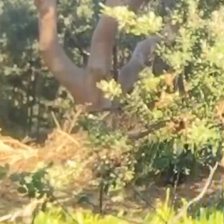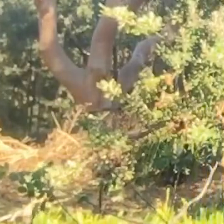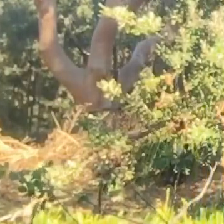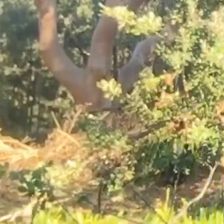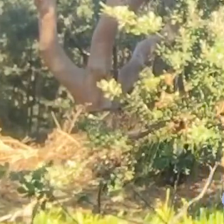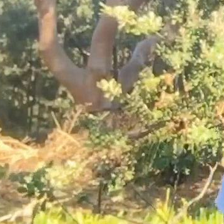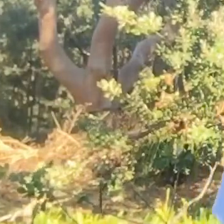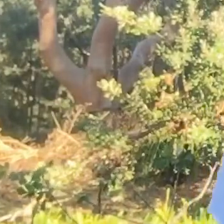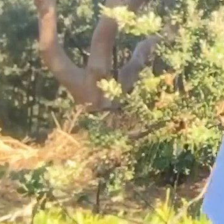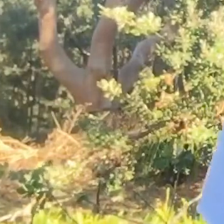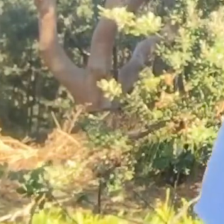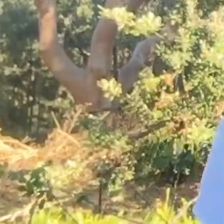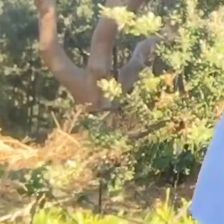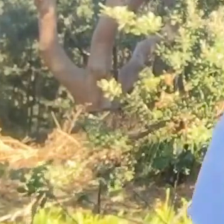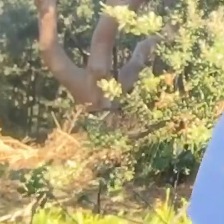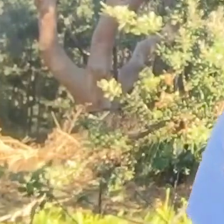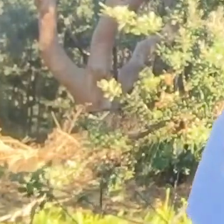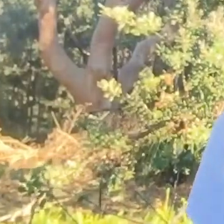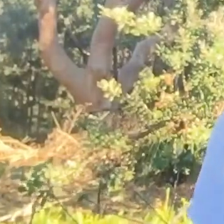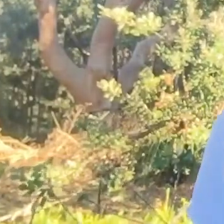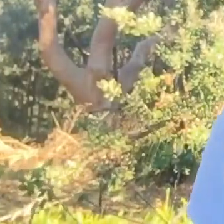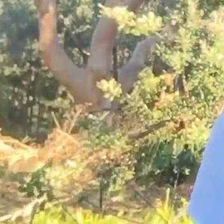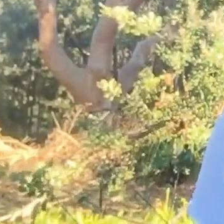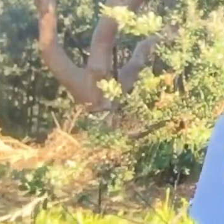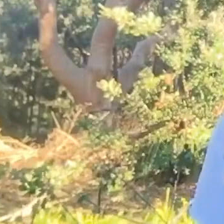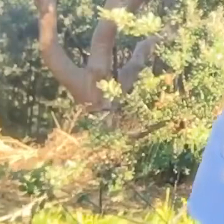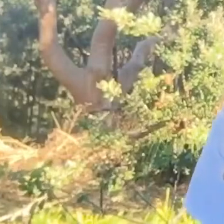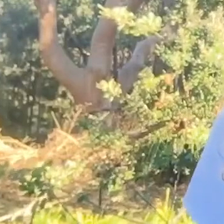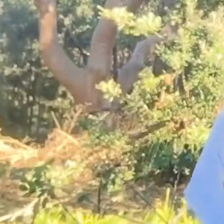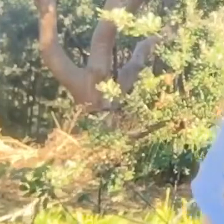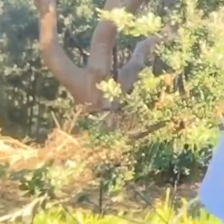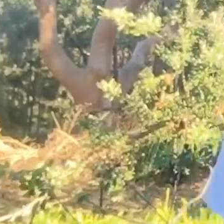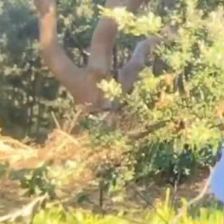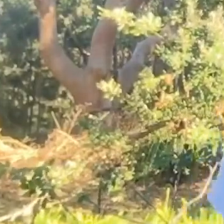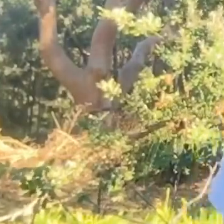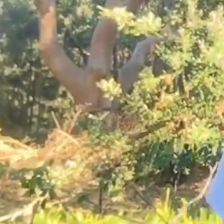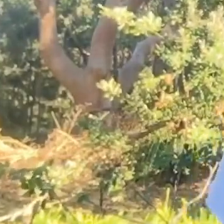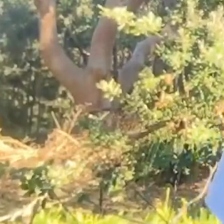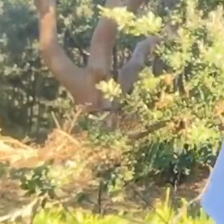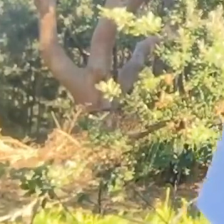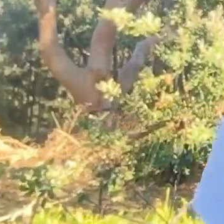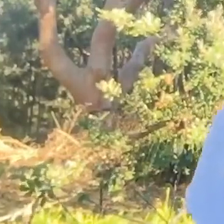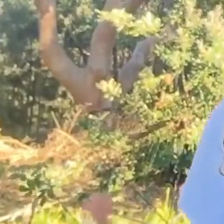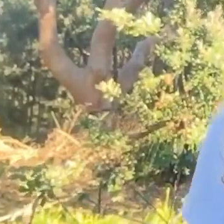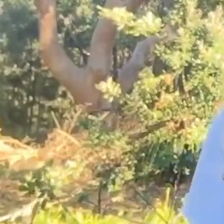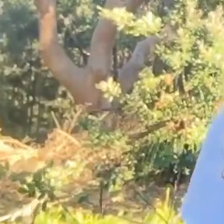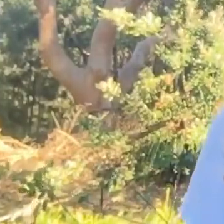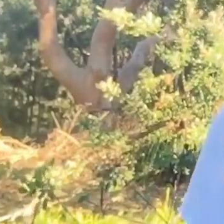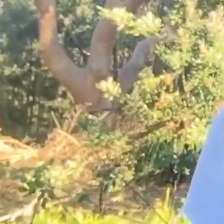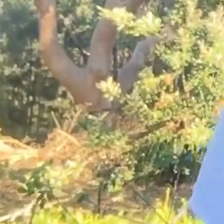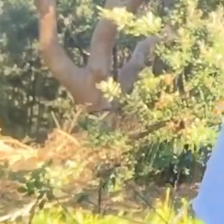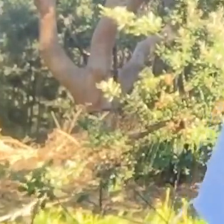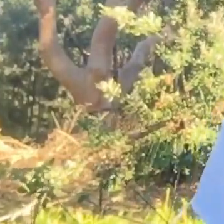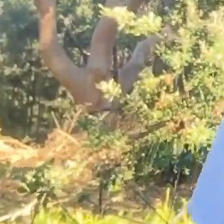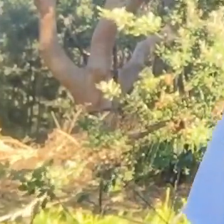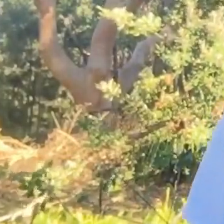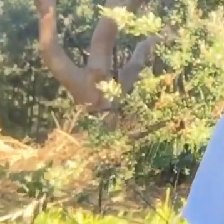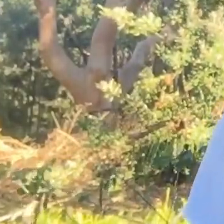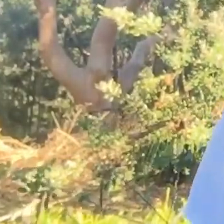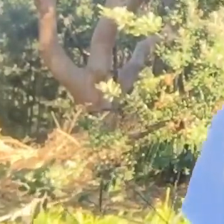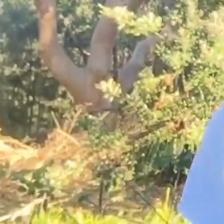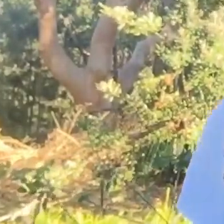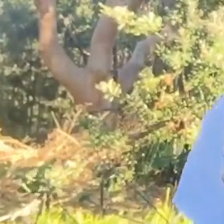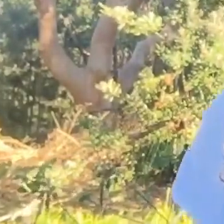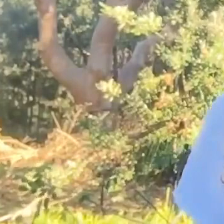think about your gospel and the book of Acts. We pray for the kids ministry now as we figure out what it's going to look like in the